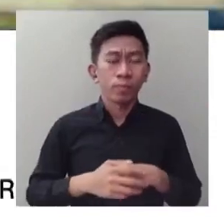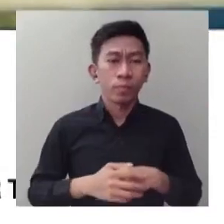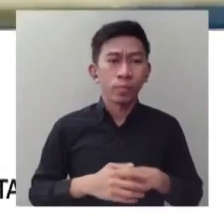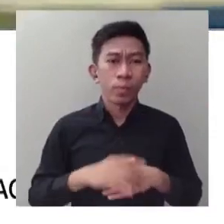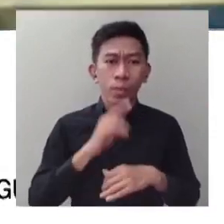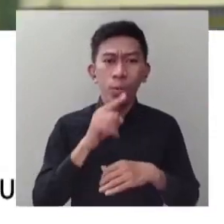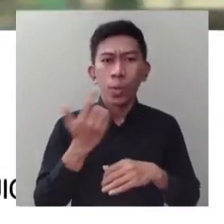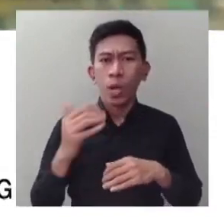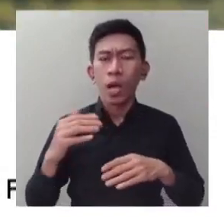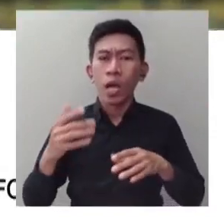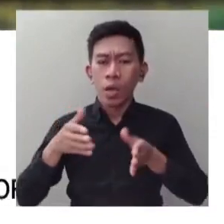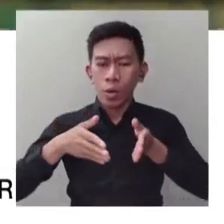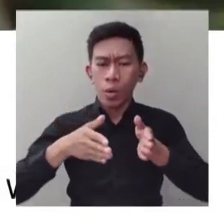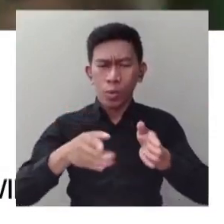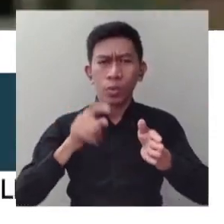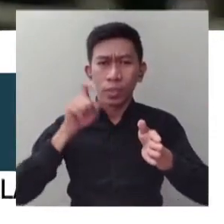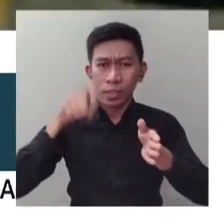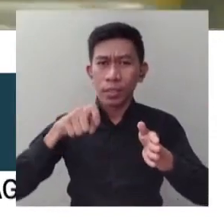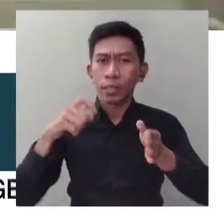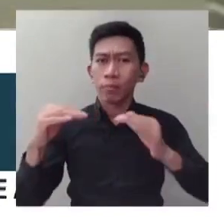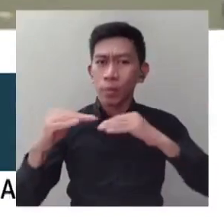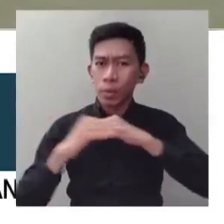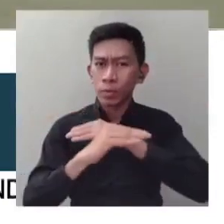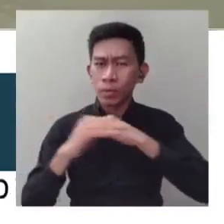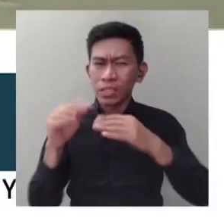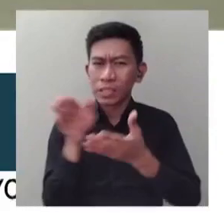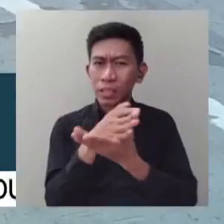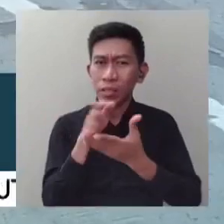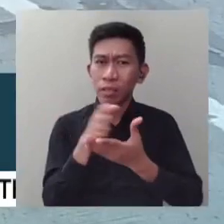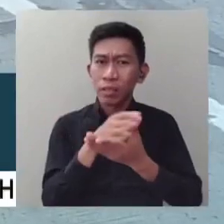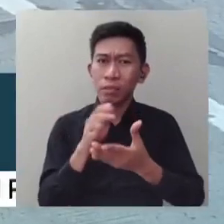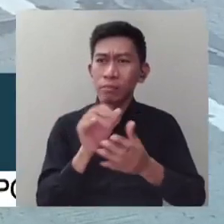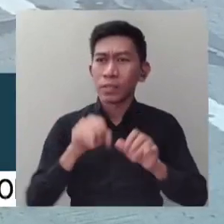shared. We are all paying road tax.